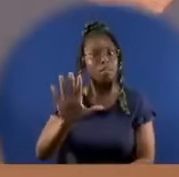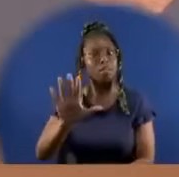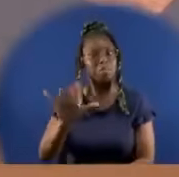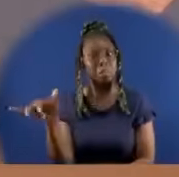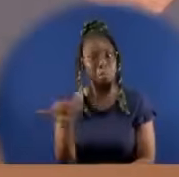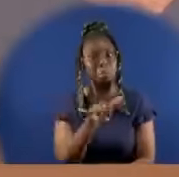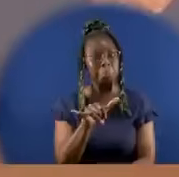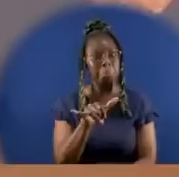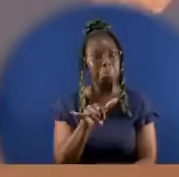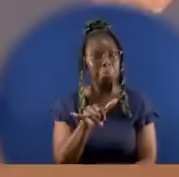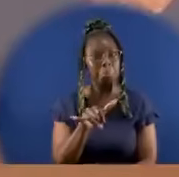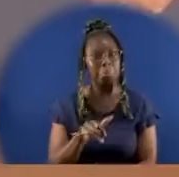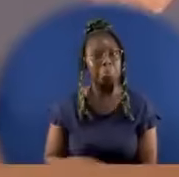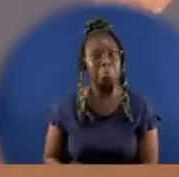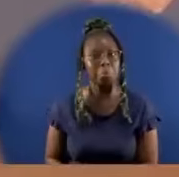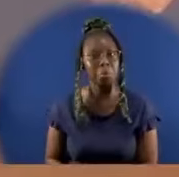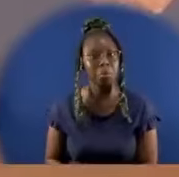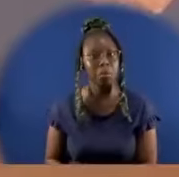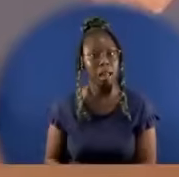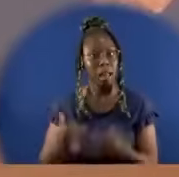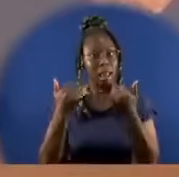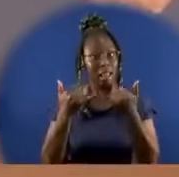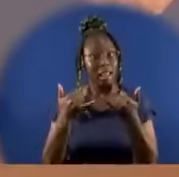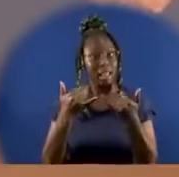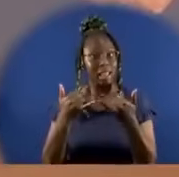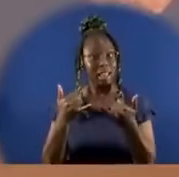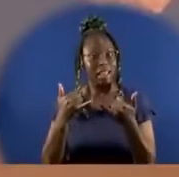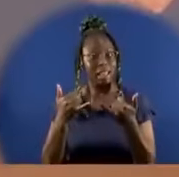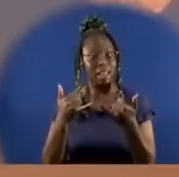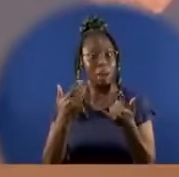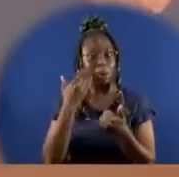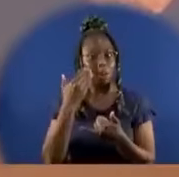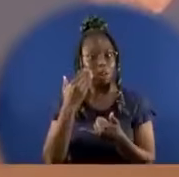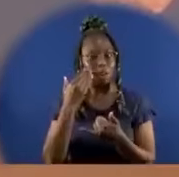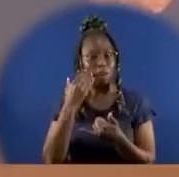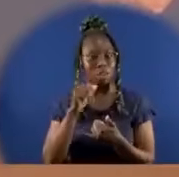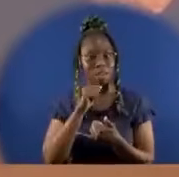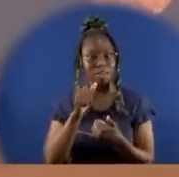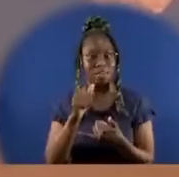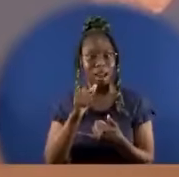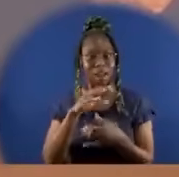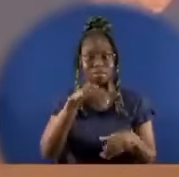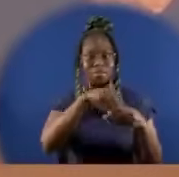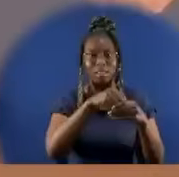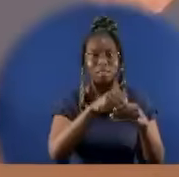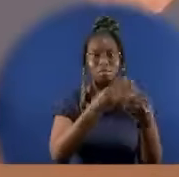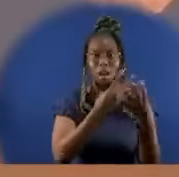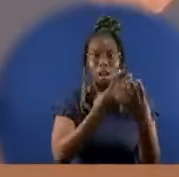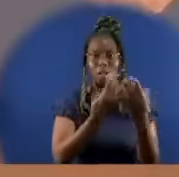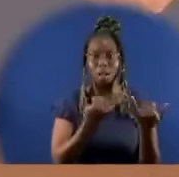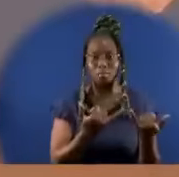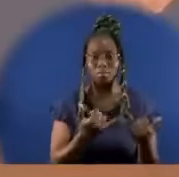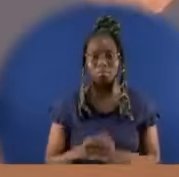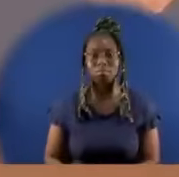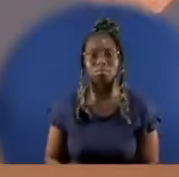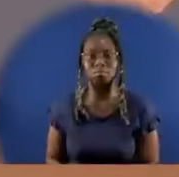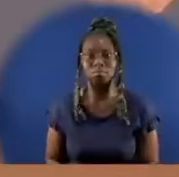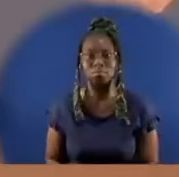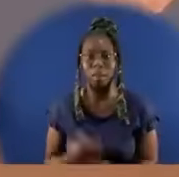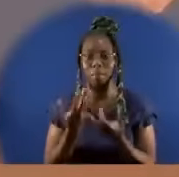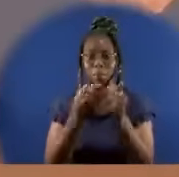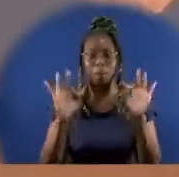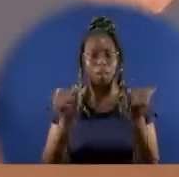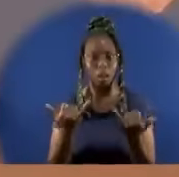Hey, we now call them the Exonerated Five. Now, let me tell you what blessed me about this. He said